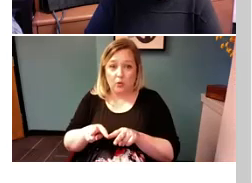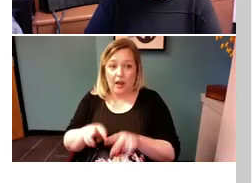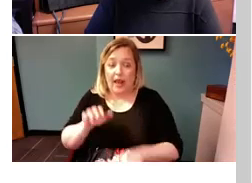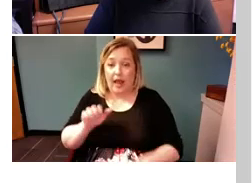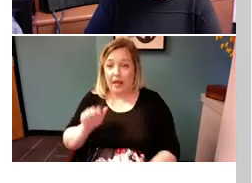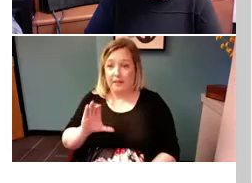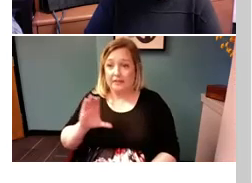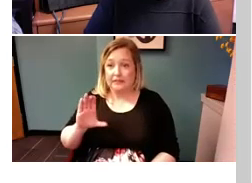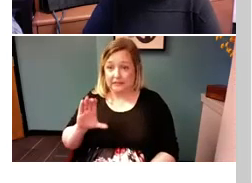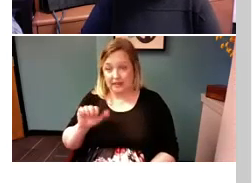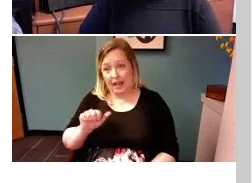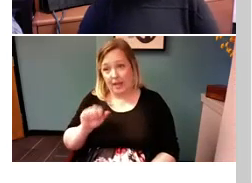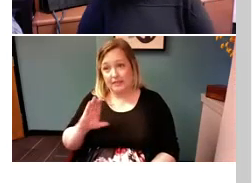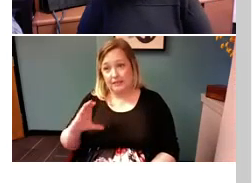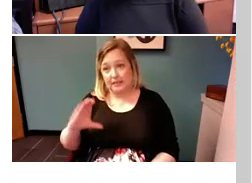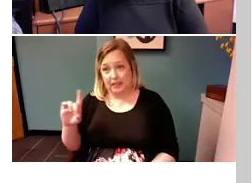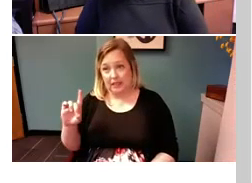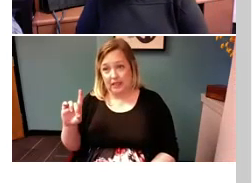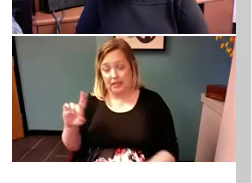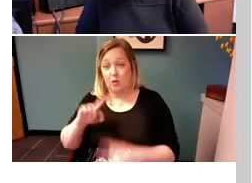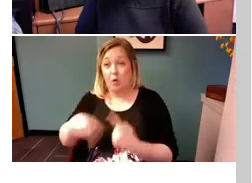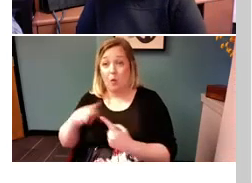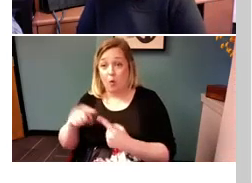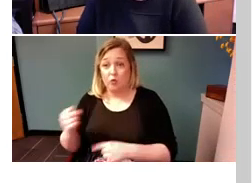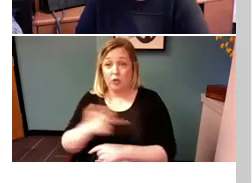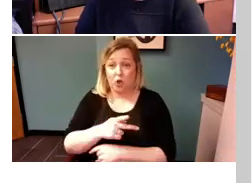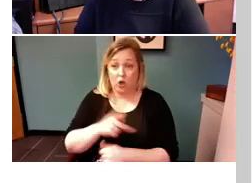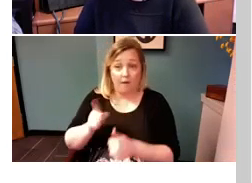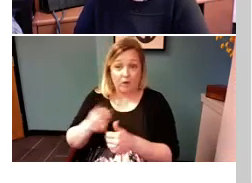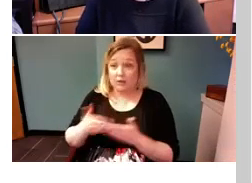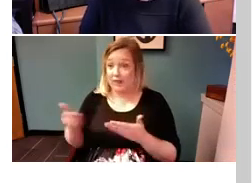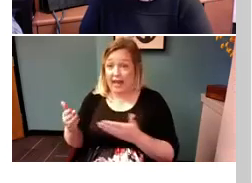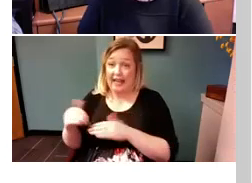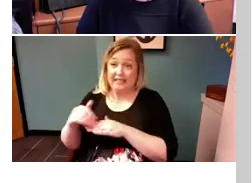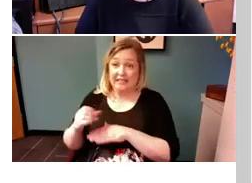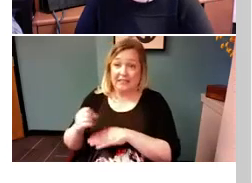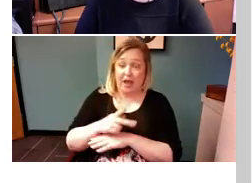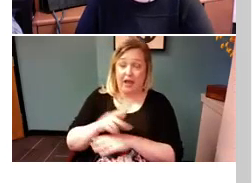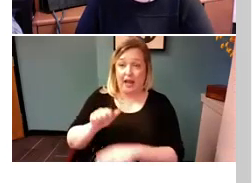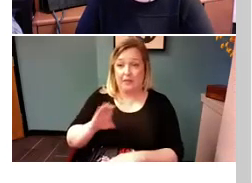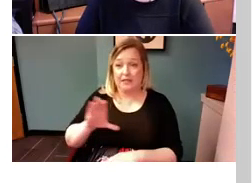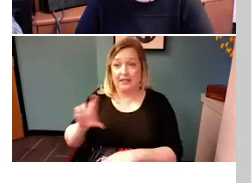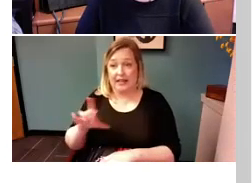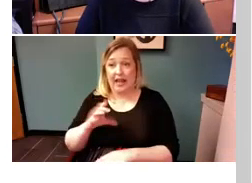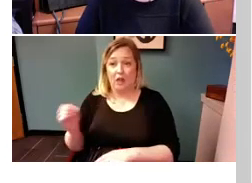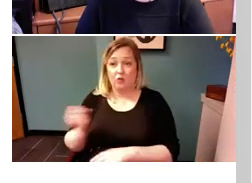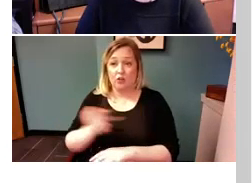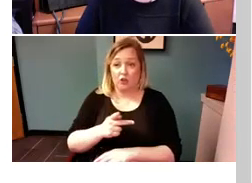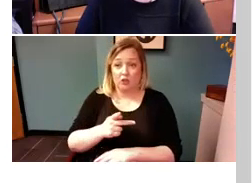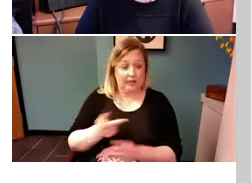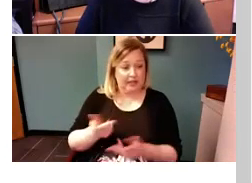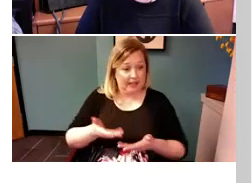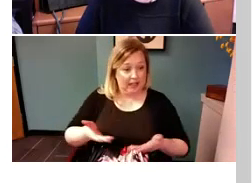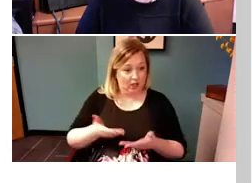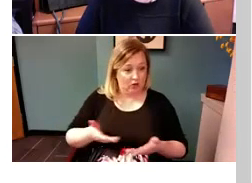happen. First thing is it returns ABCD and it returns back here. Let's have some pointer